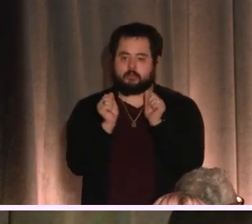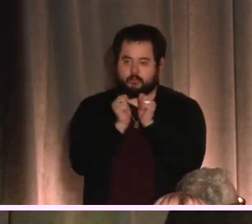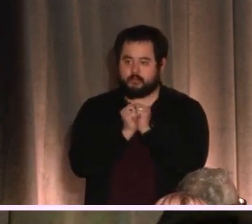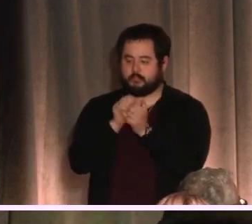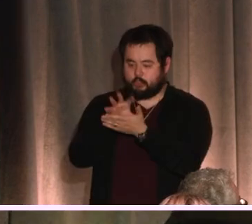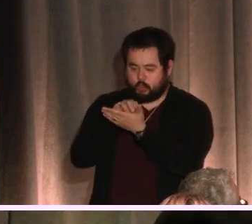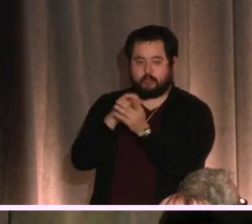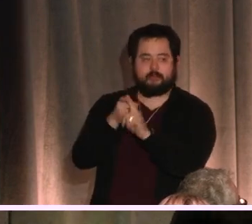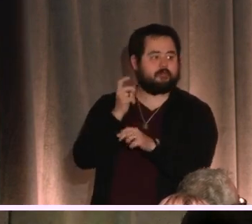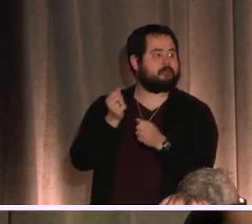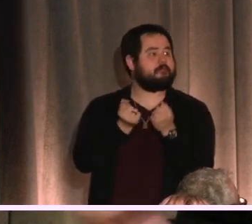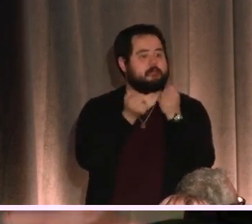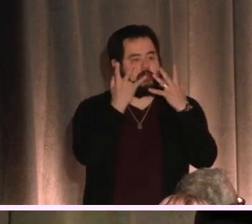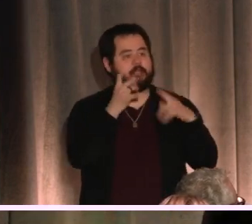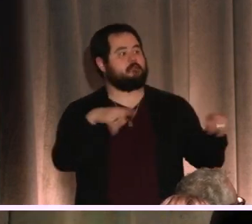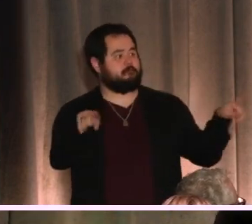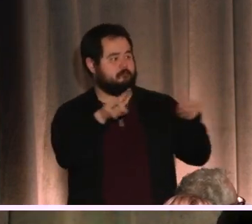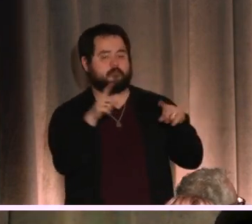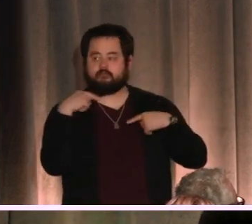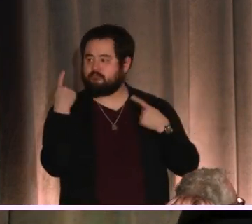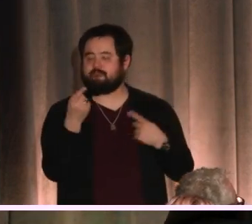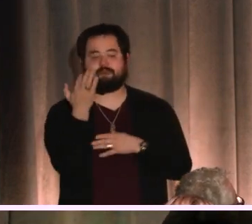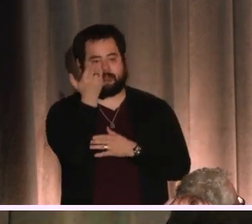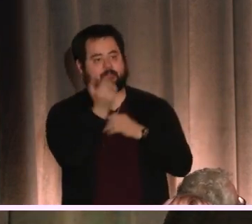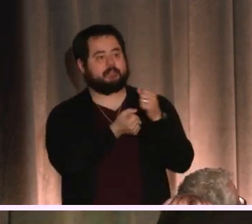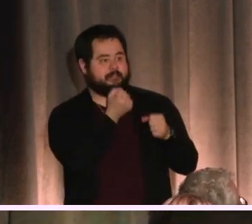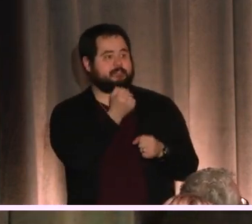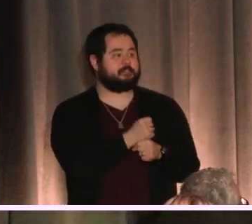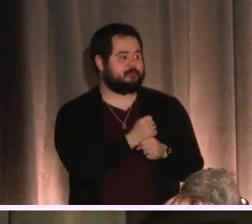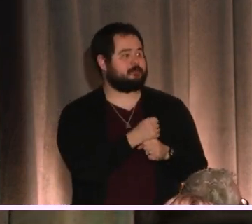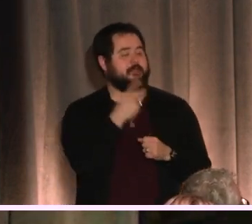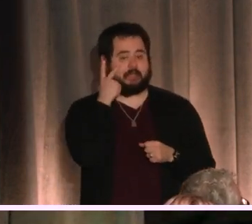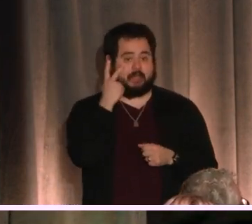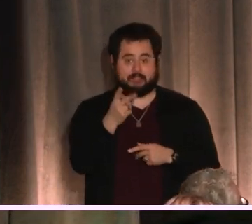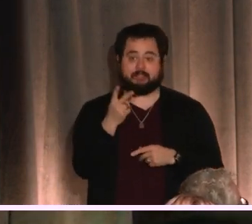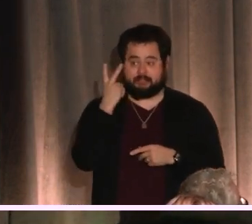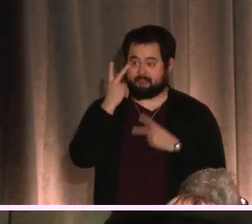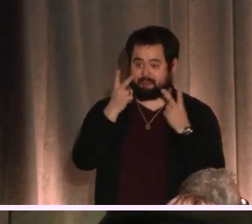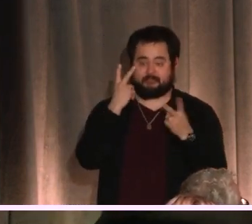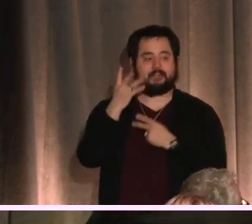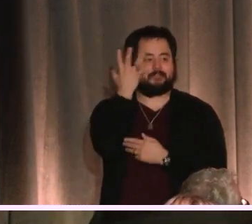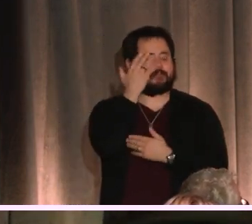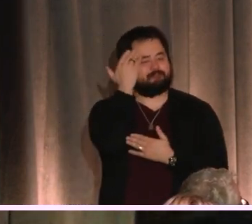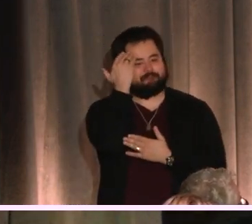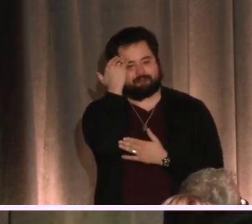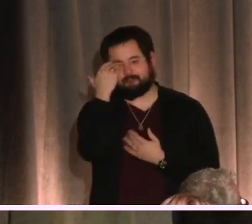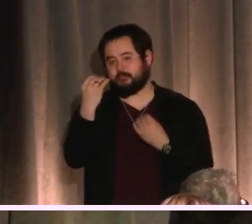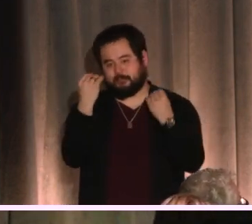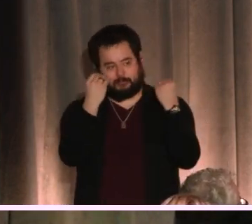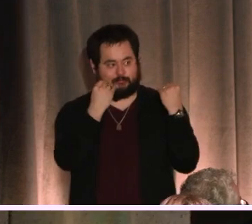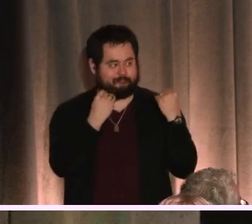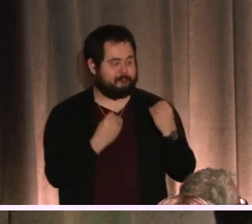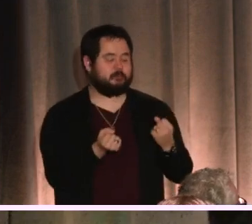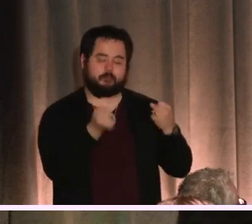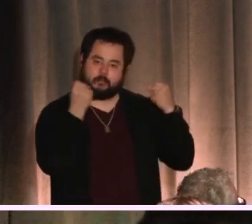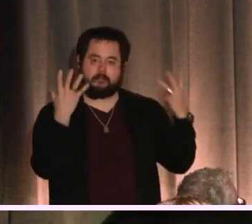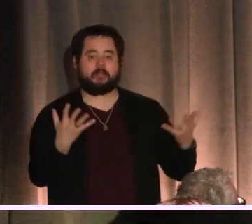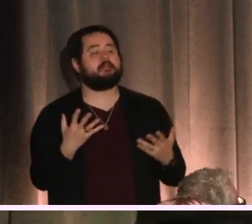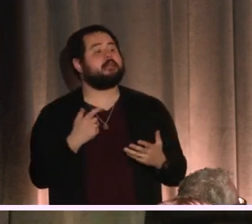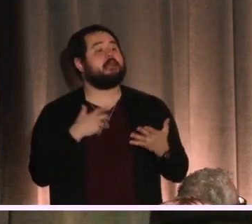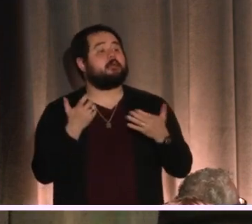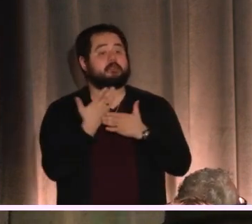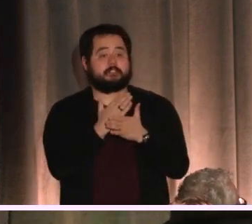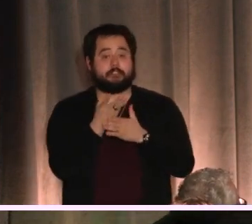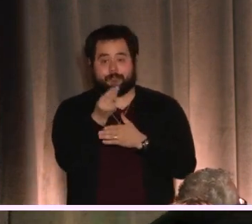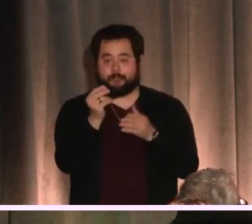you in this room over the last 15 years. I see so many familiar faces that have taught me so much, and I just want to share a couple of comments